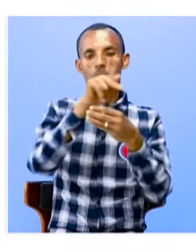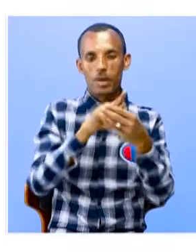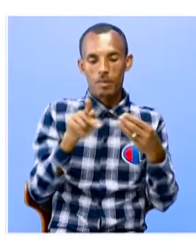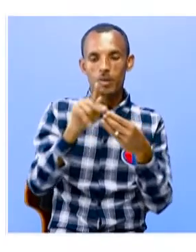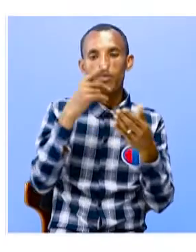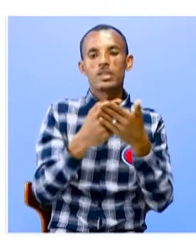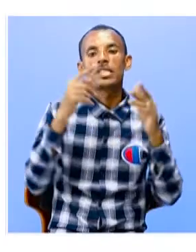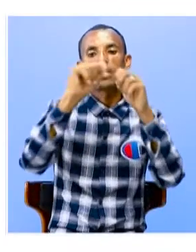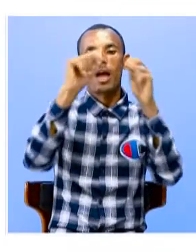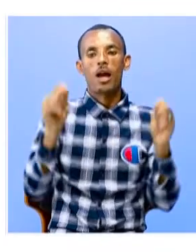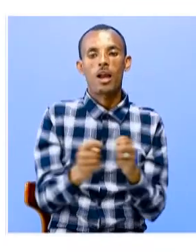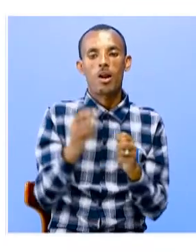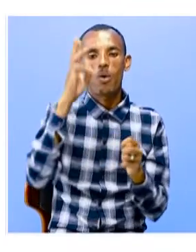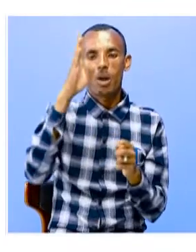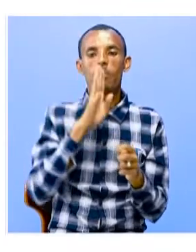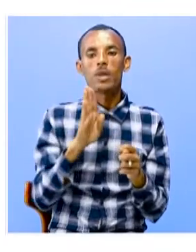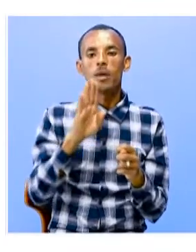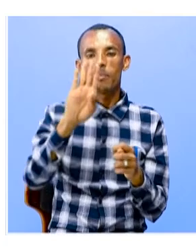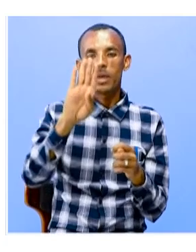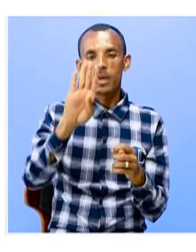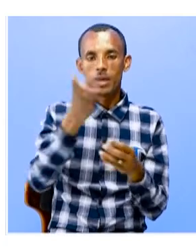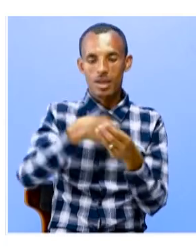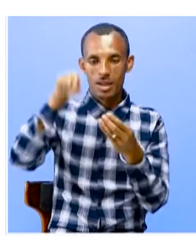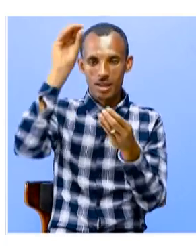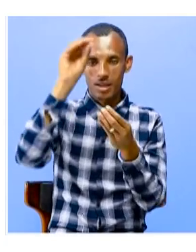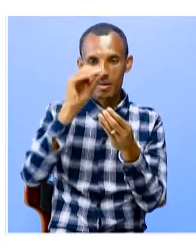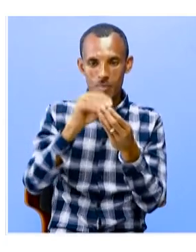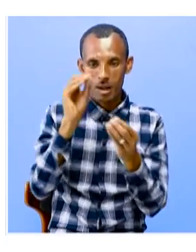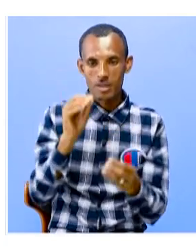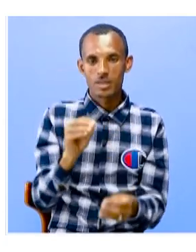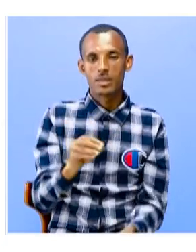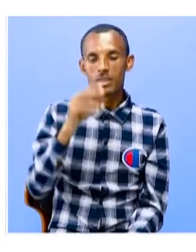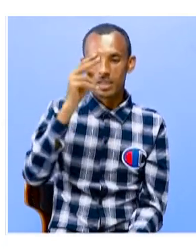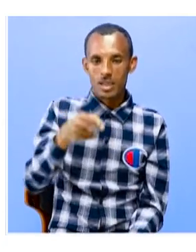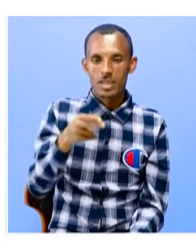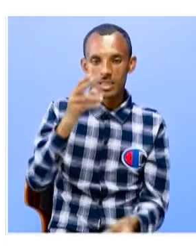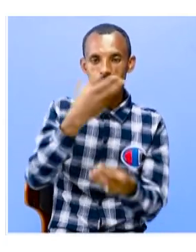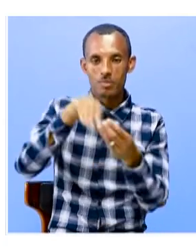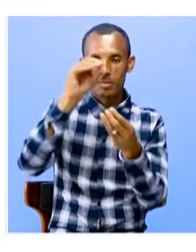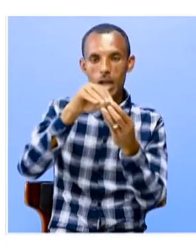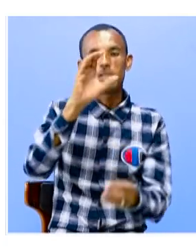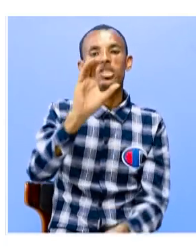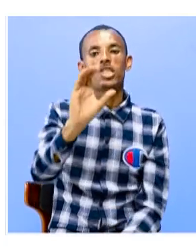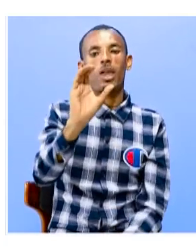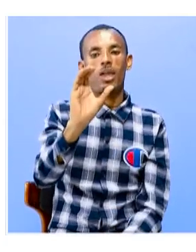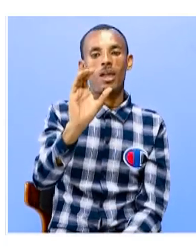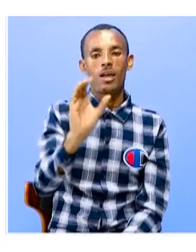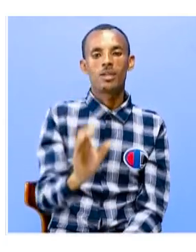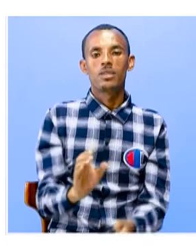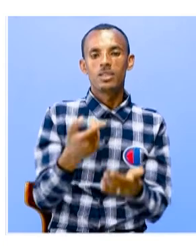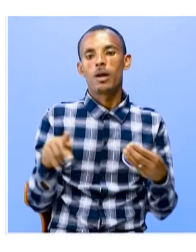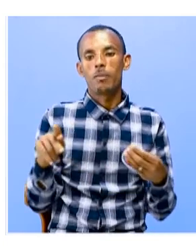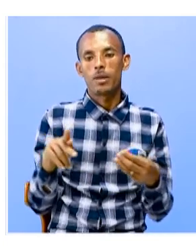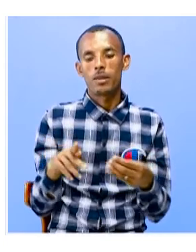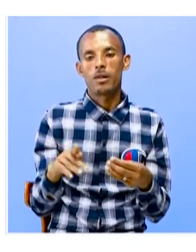this triangle will be B plus H plus C. This will